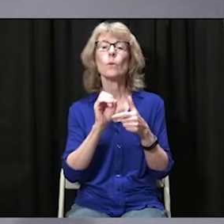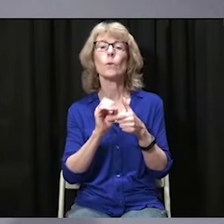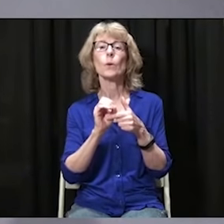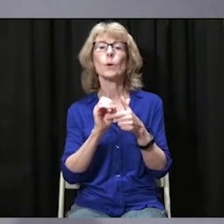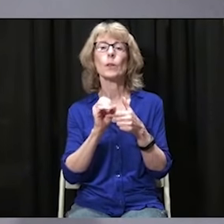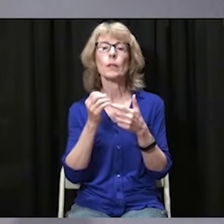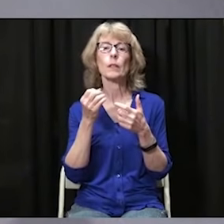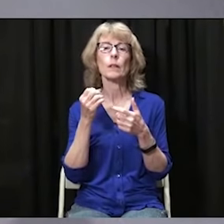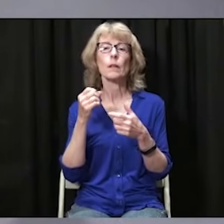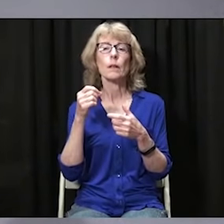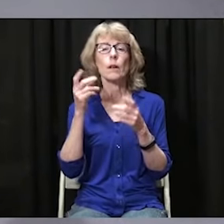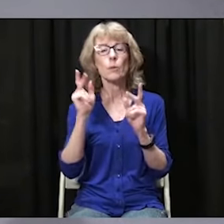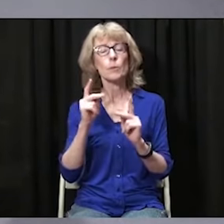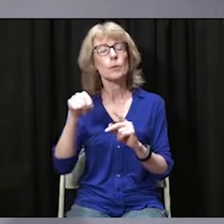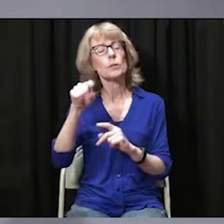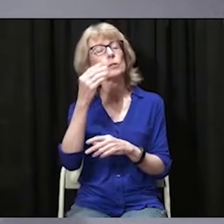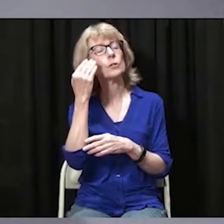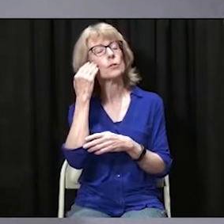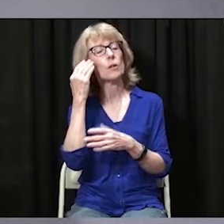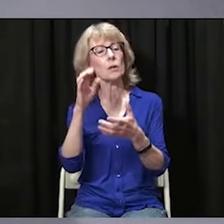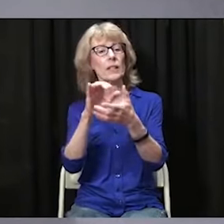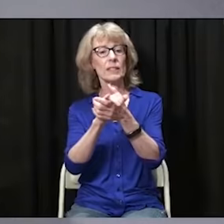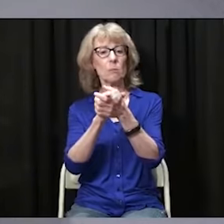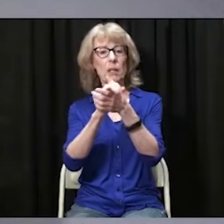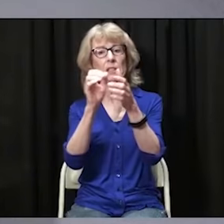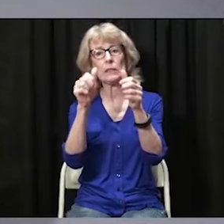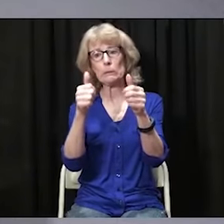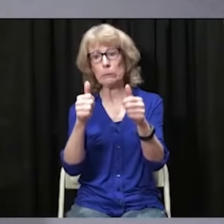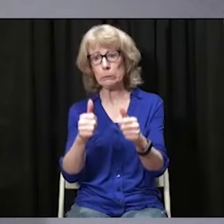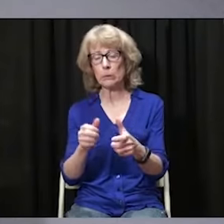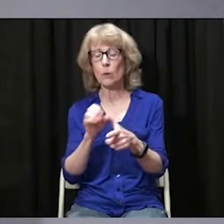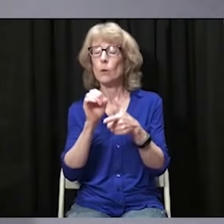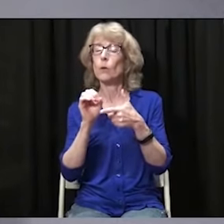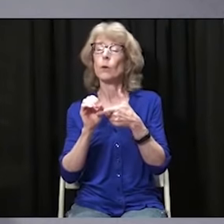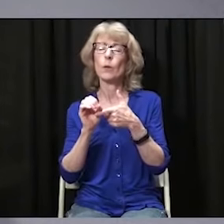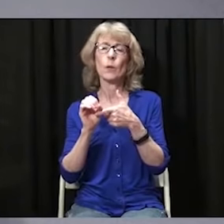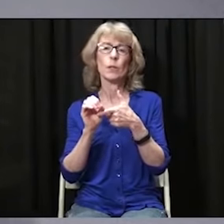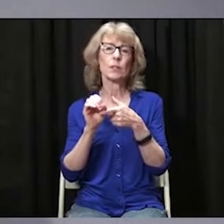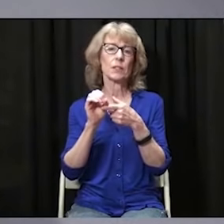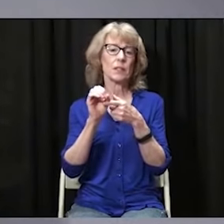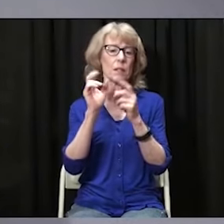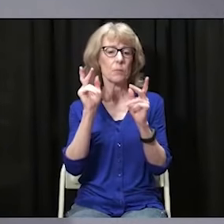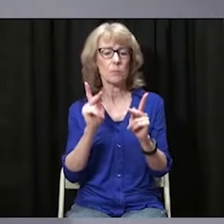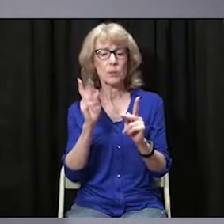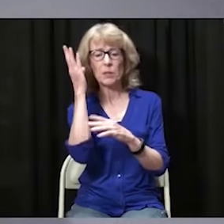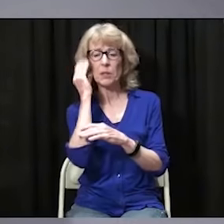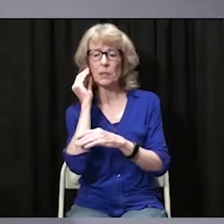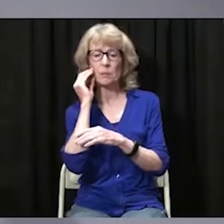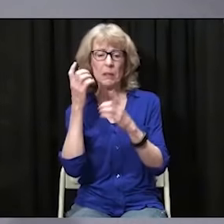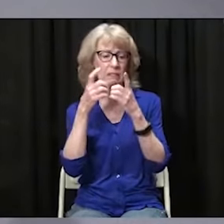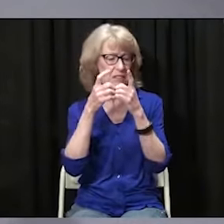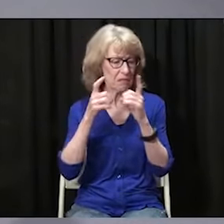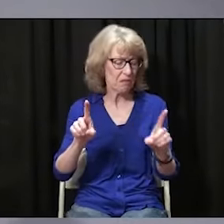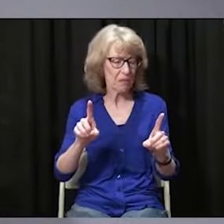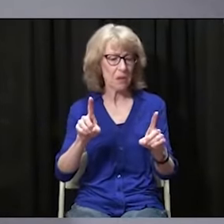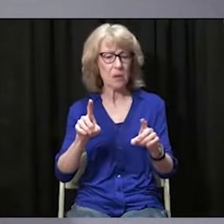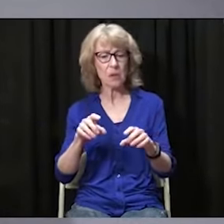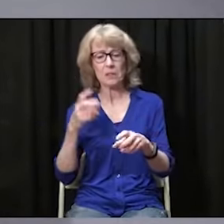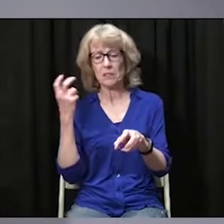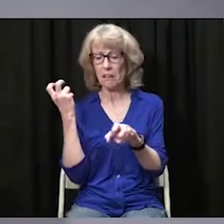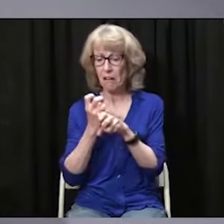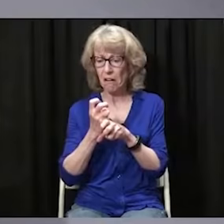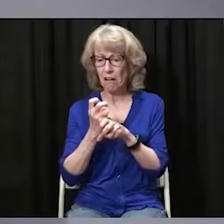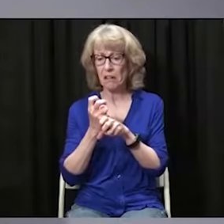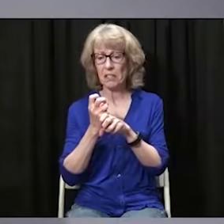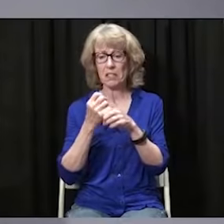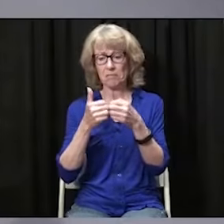marriage is just really on the rocks right now. Maybe you know someone who's going through a really messy breakup or a messy divorce, and you know they're struggling. I'm